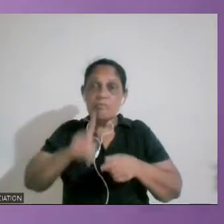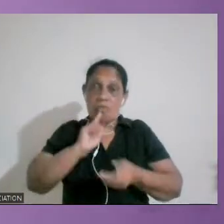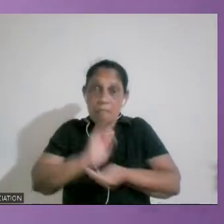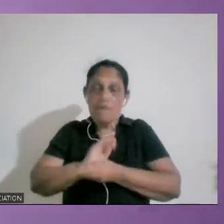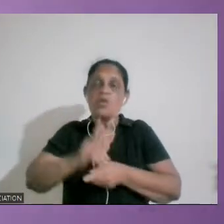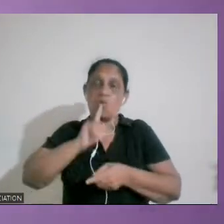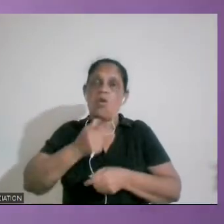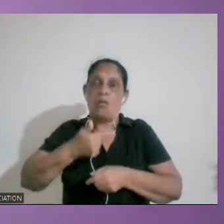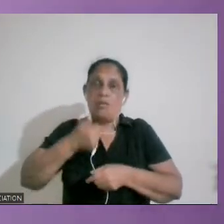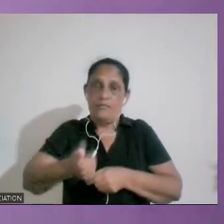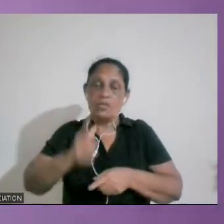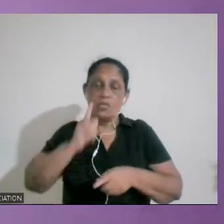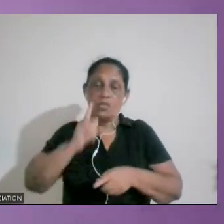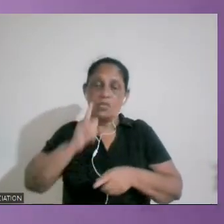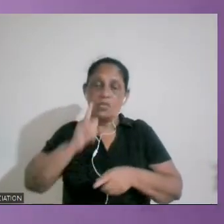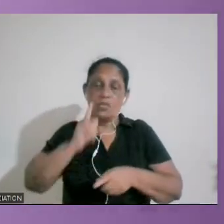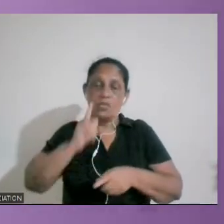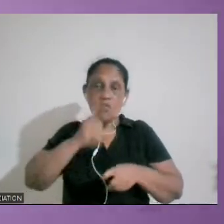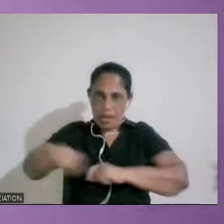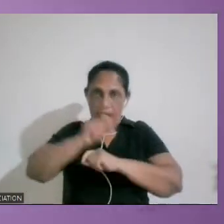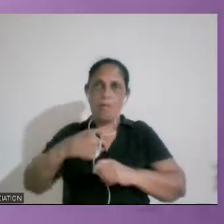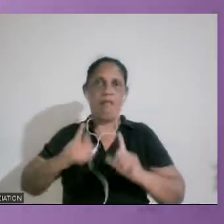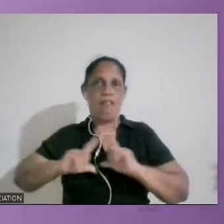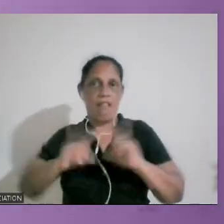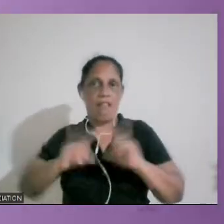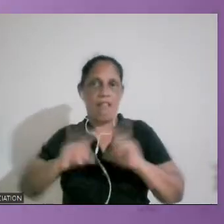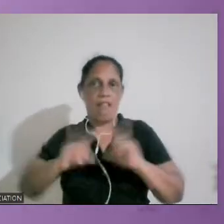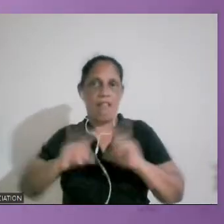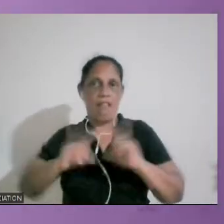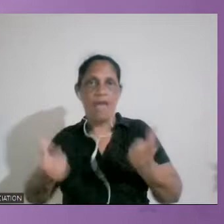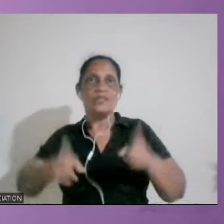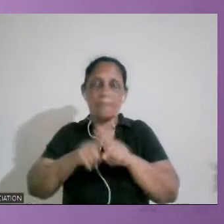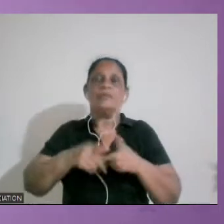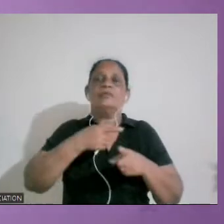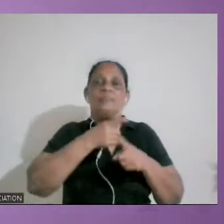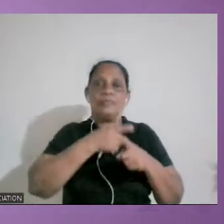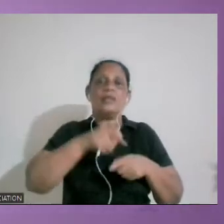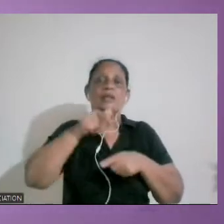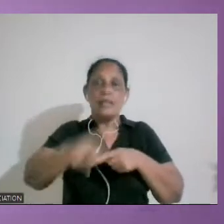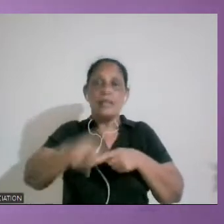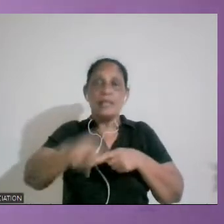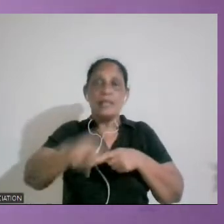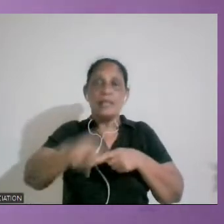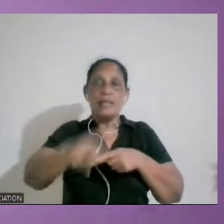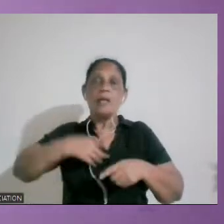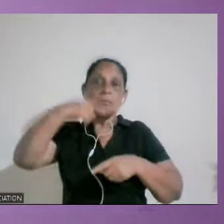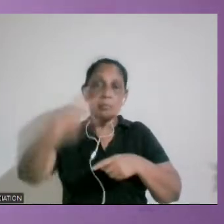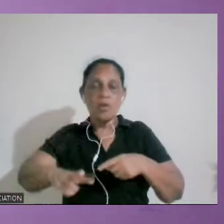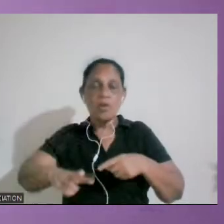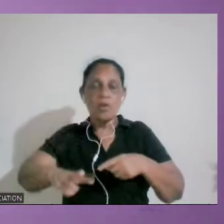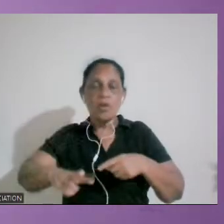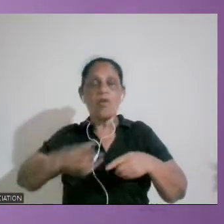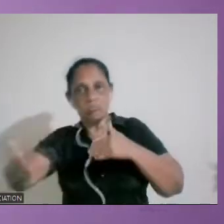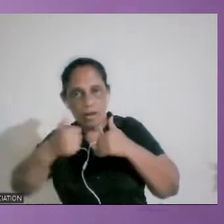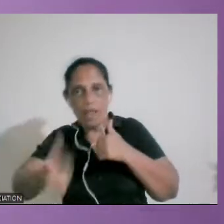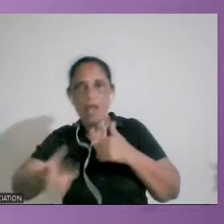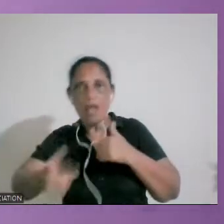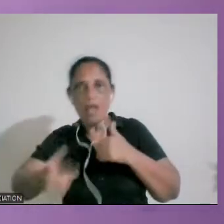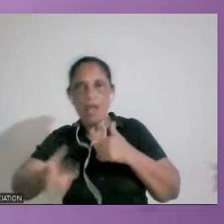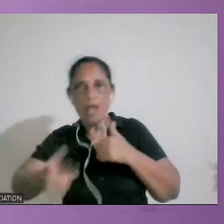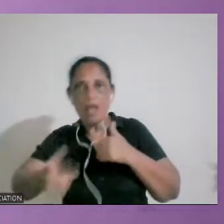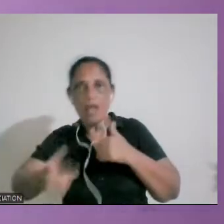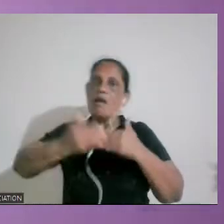Tracking your period is very important. It can not only help you plan your life, but it also can let you know whether your period is regular